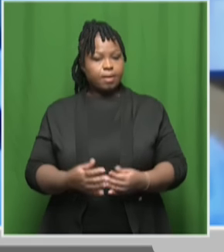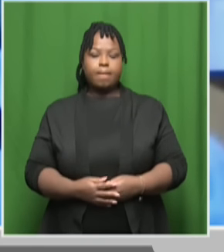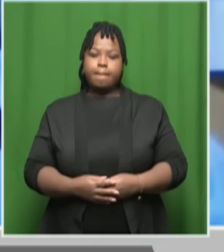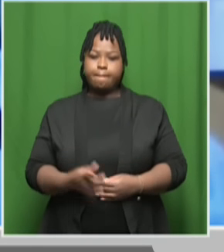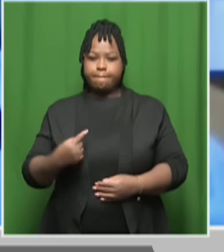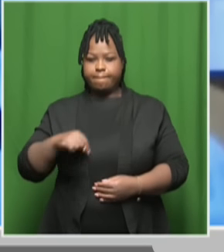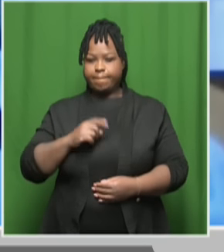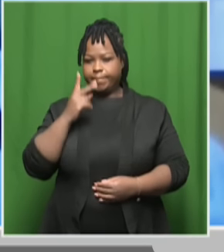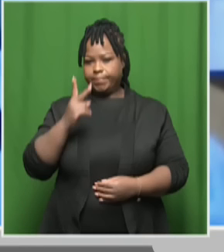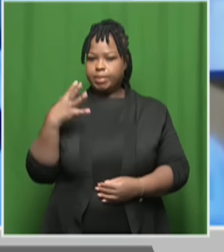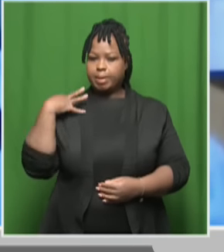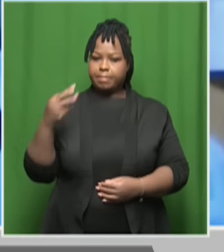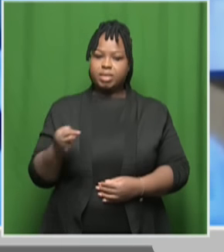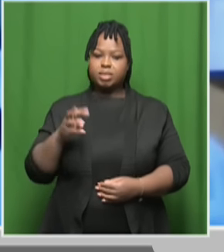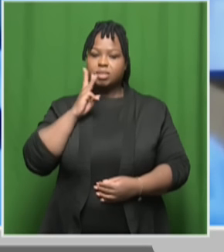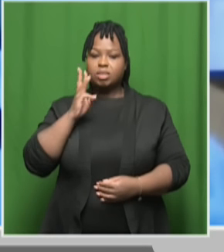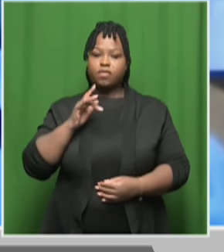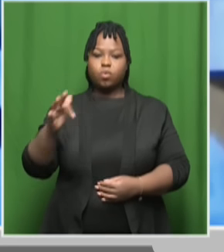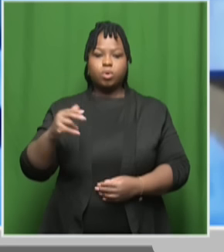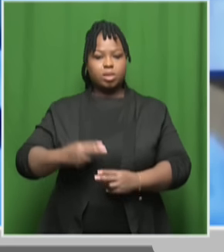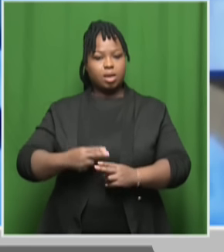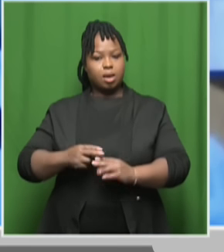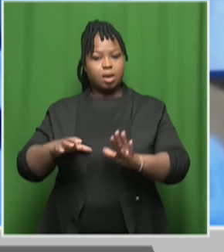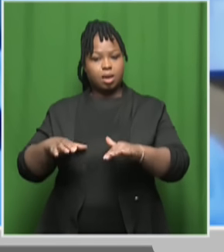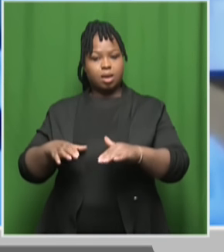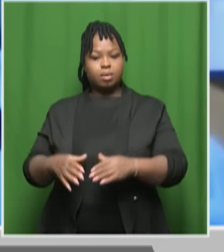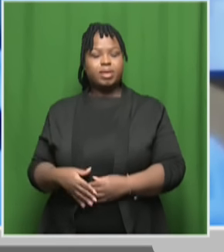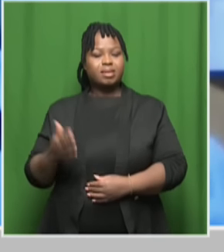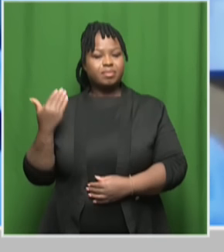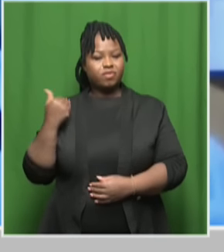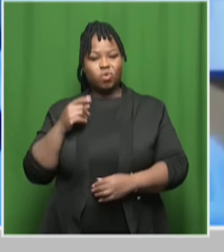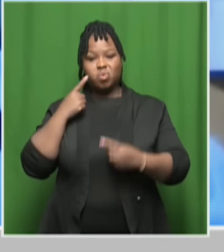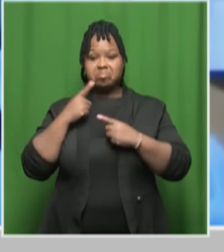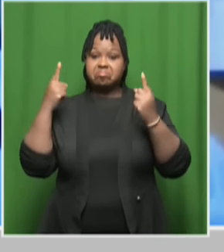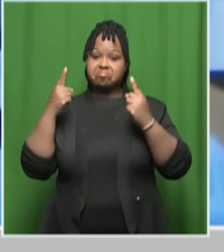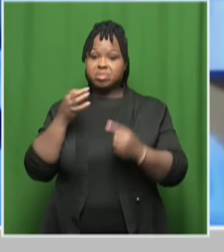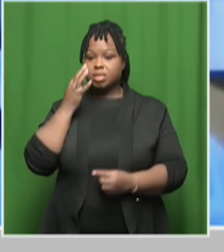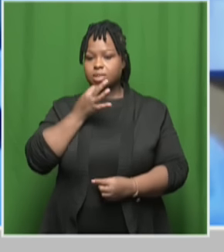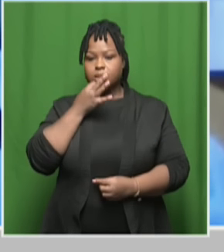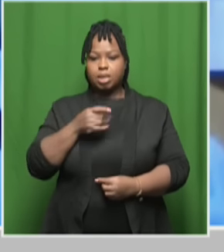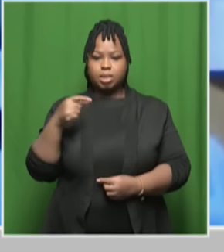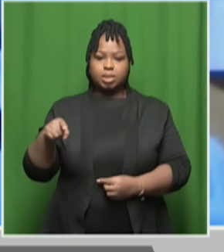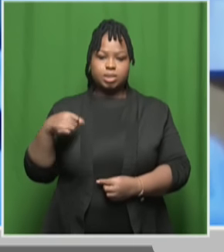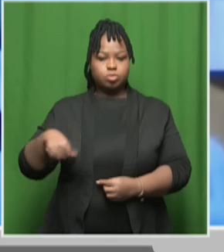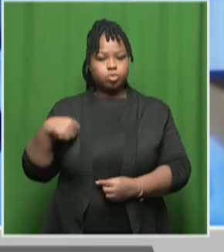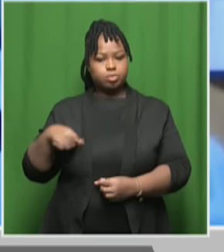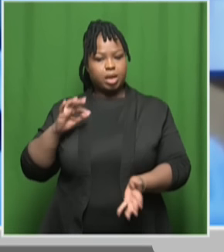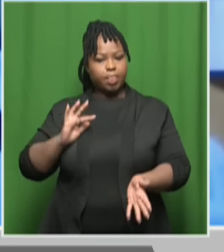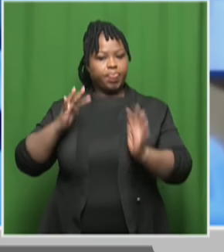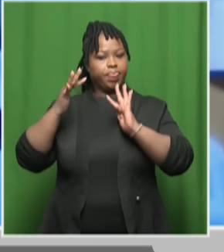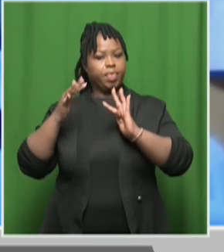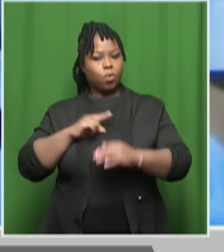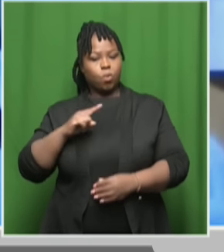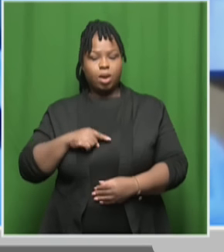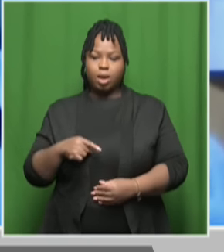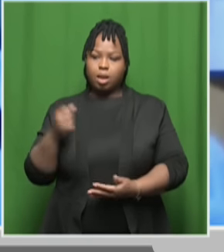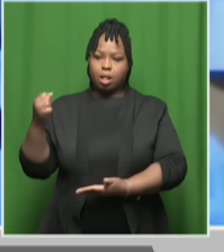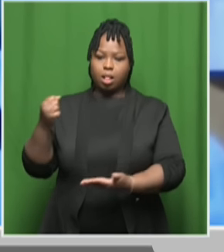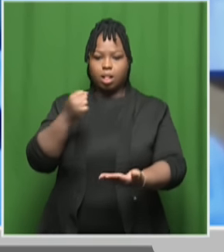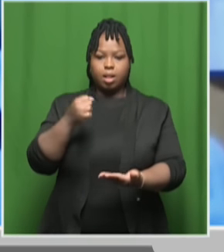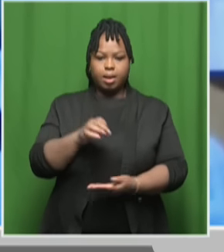we saw the Minister of Water and Sanitation talking about declaring a disaster in this municipality, making money